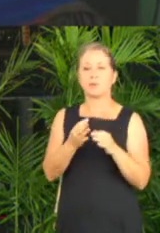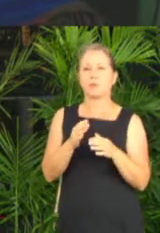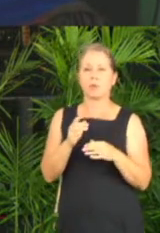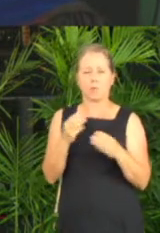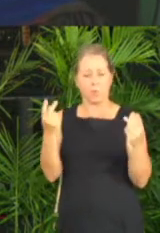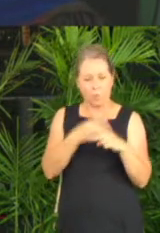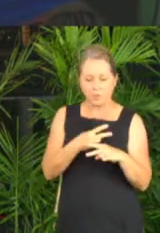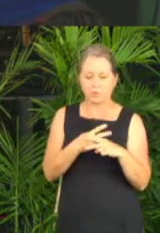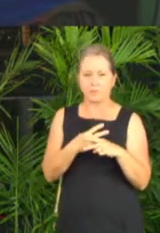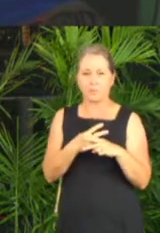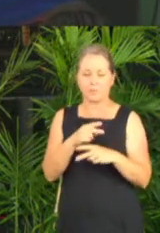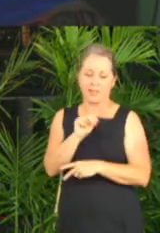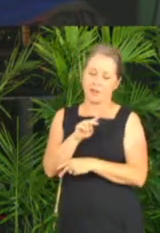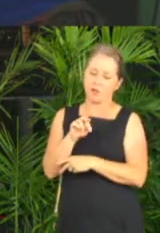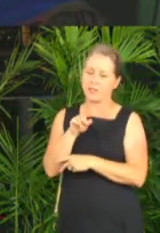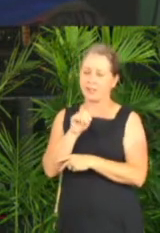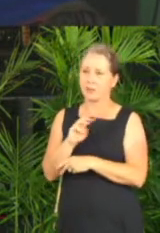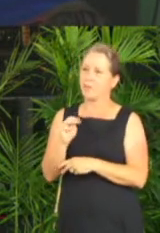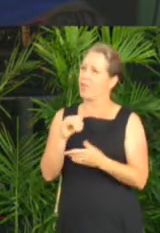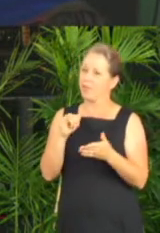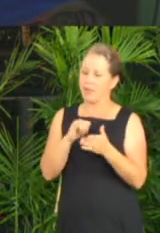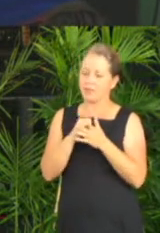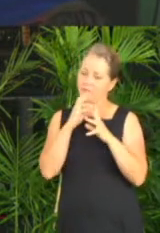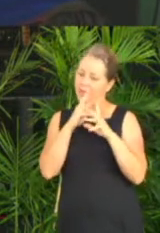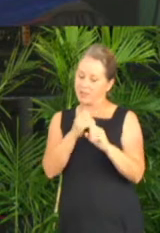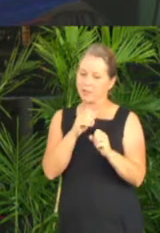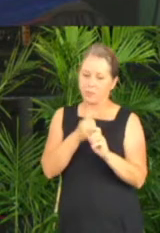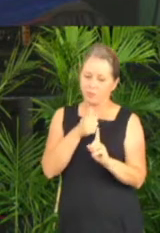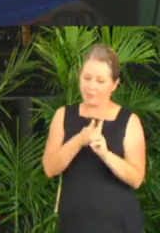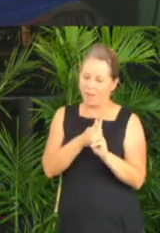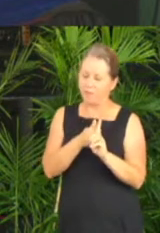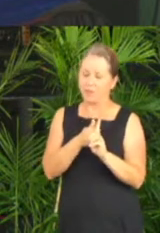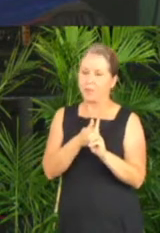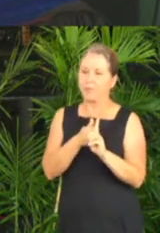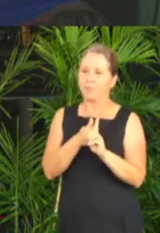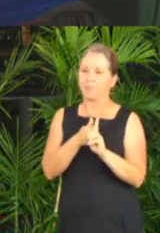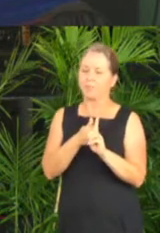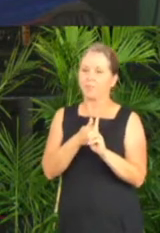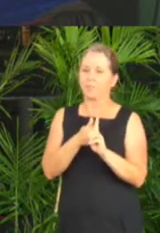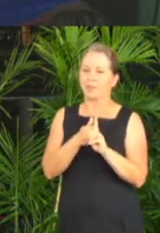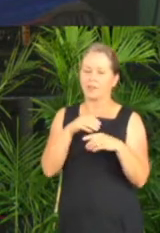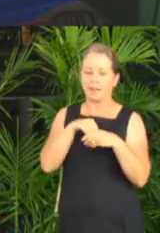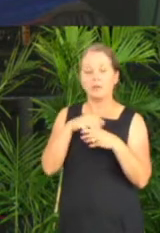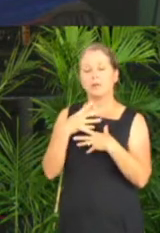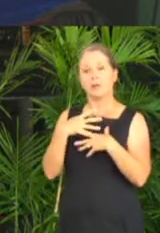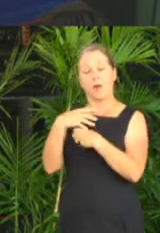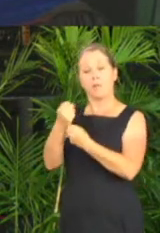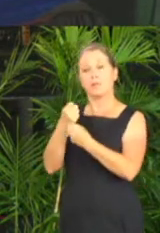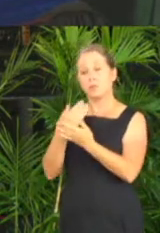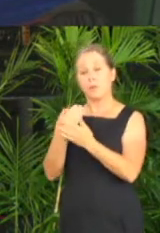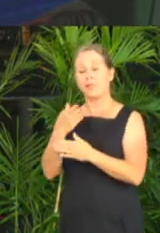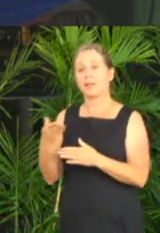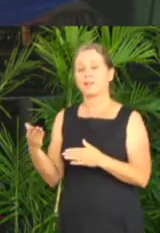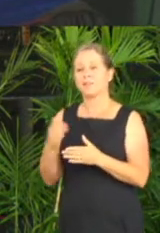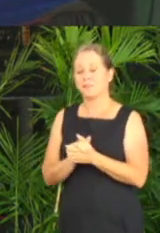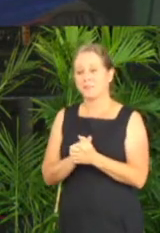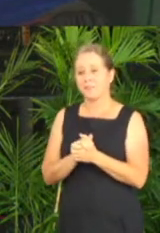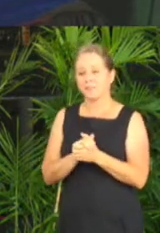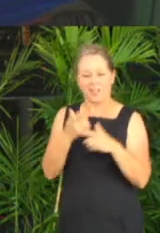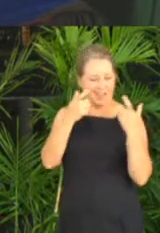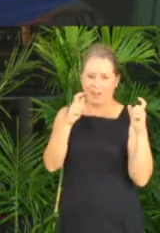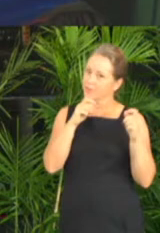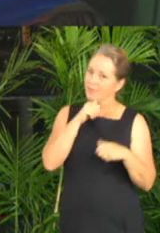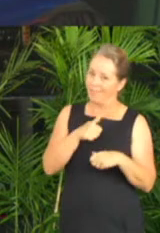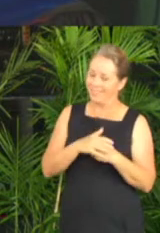yet, narcissism, which is an inordinate fascination with yourself. Inner confidence is a good thing. Arrogance